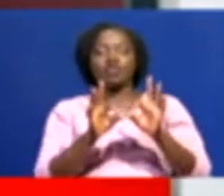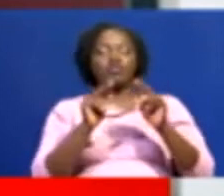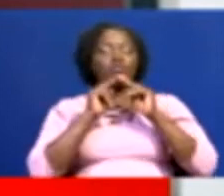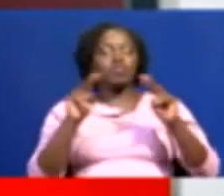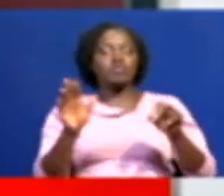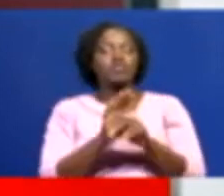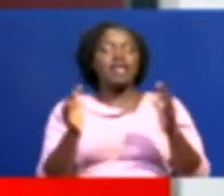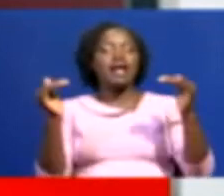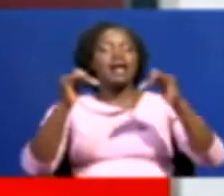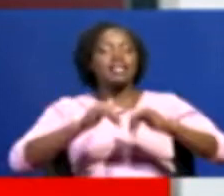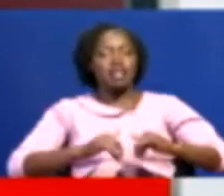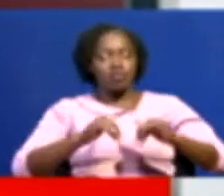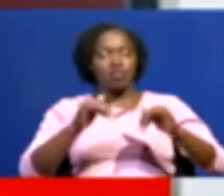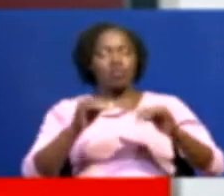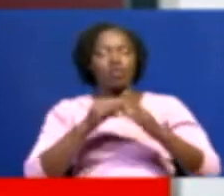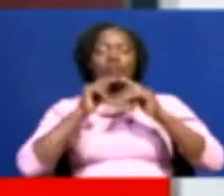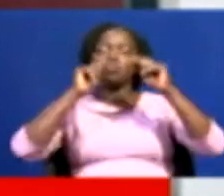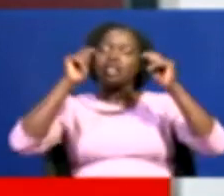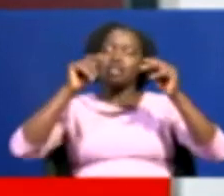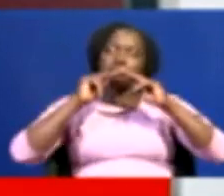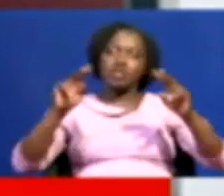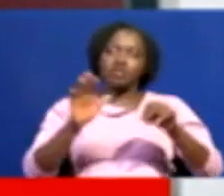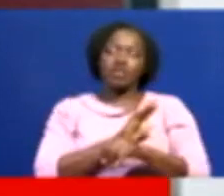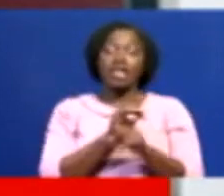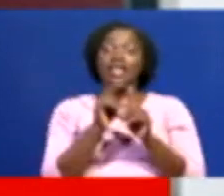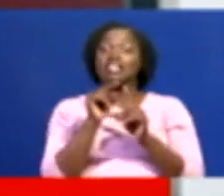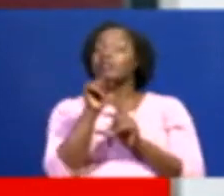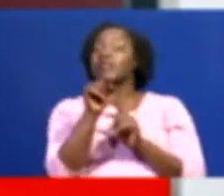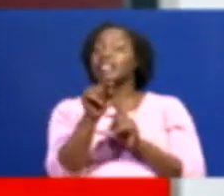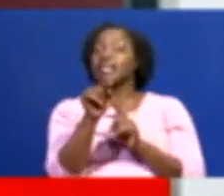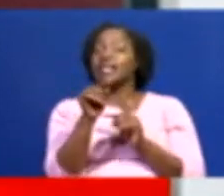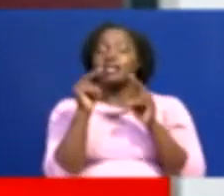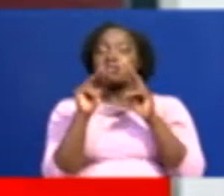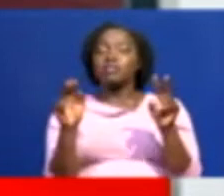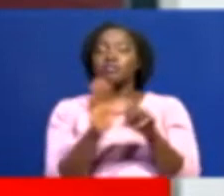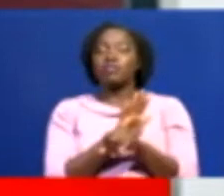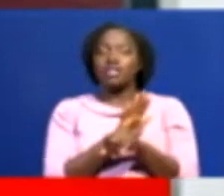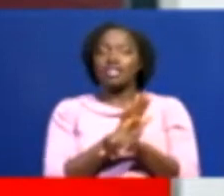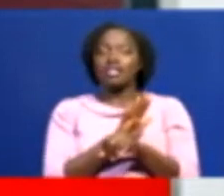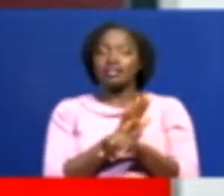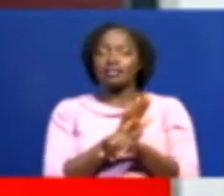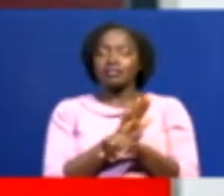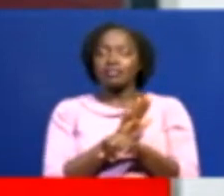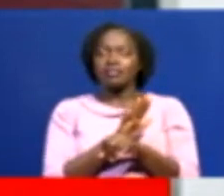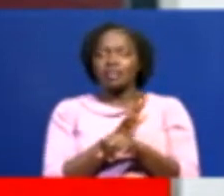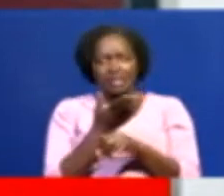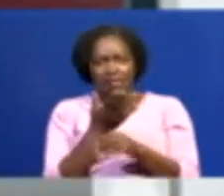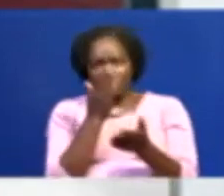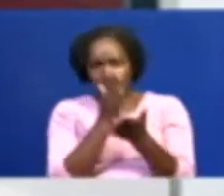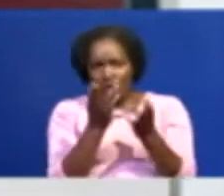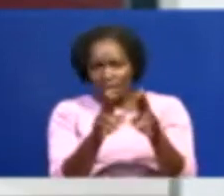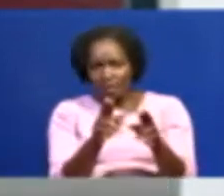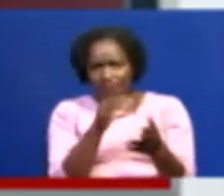peacefully assemble or picket peacefully. The word there underlined is peacefully and unarmed. Has that been the case